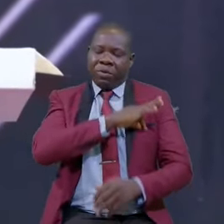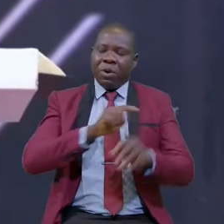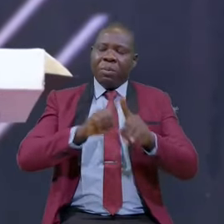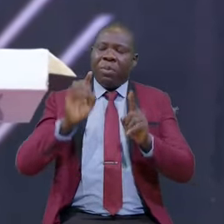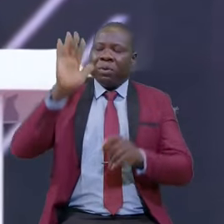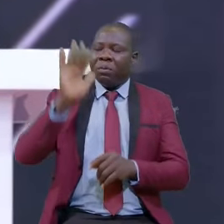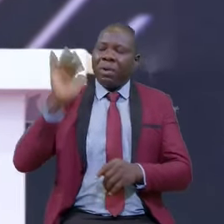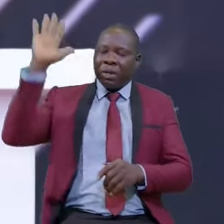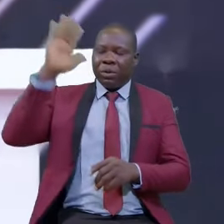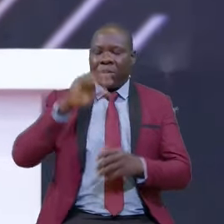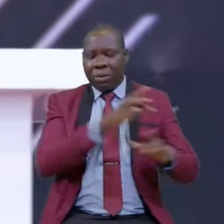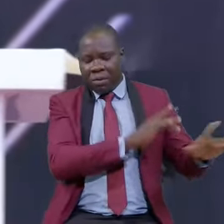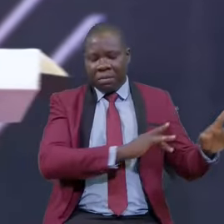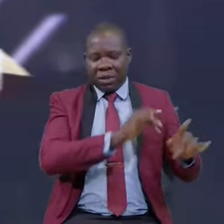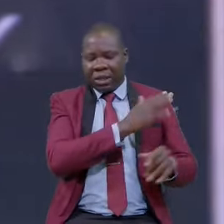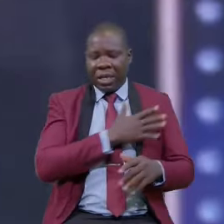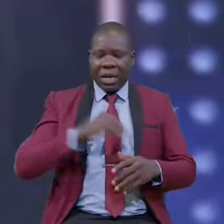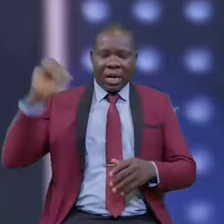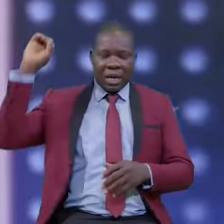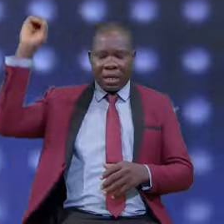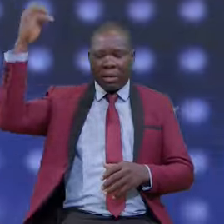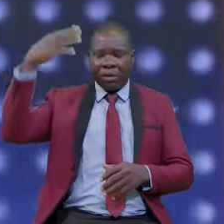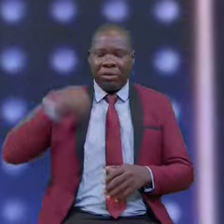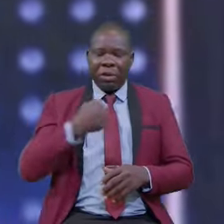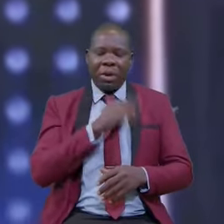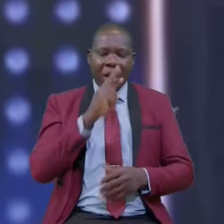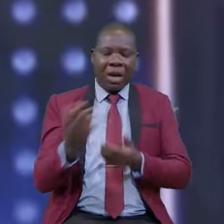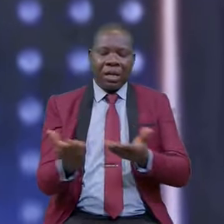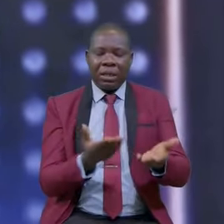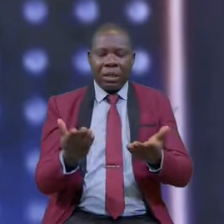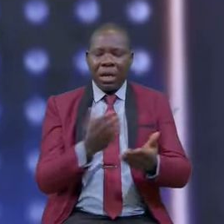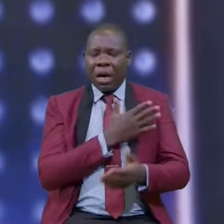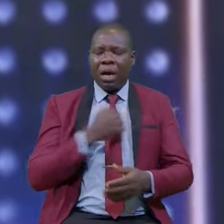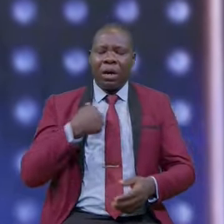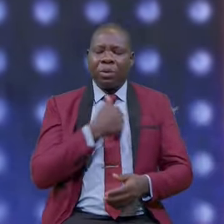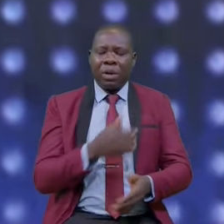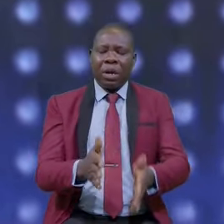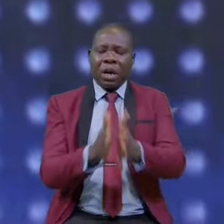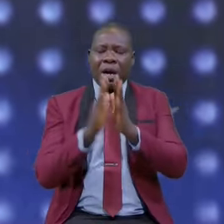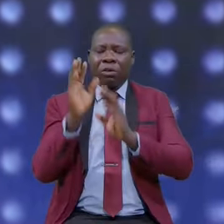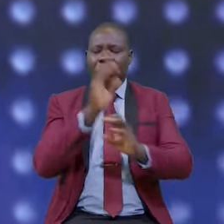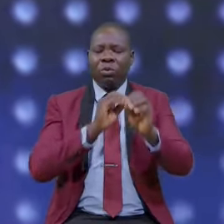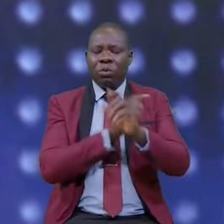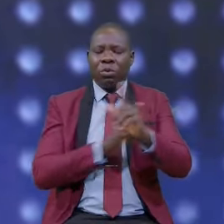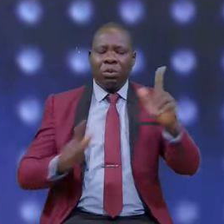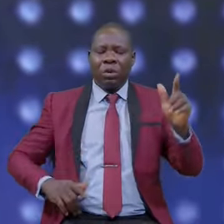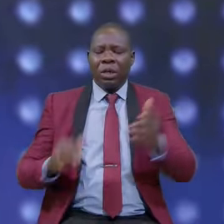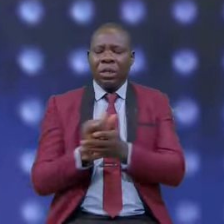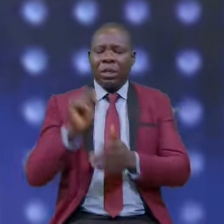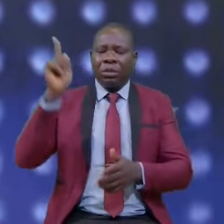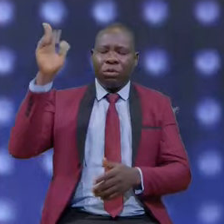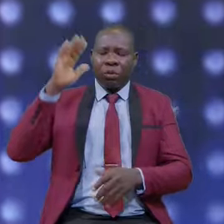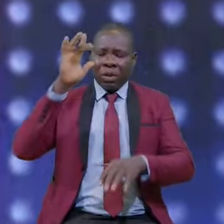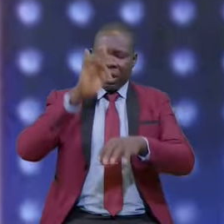grace, we're here. And we're asking, O Lord, you impart into our lives, into our